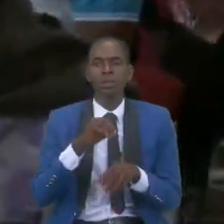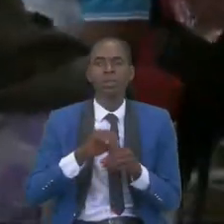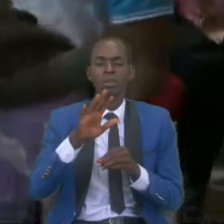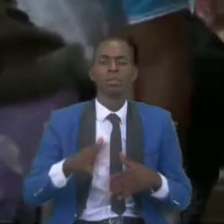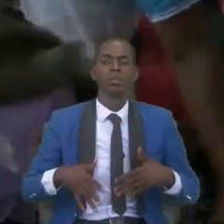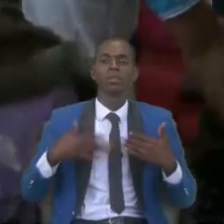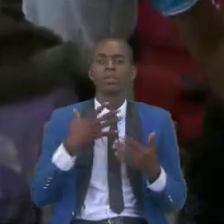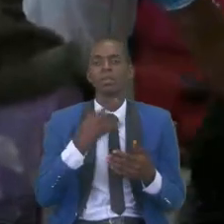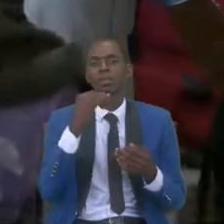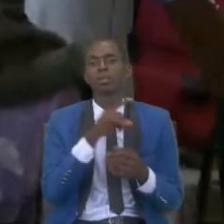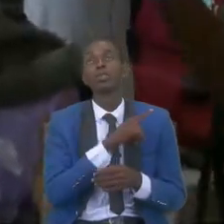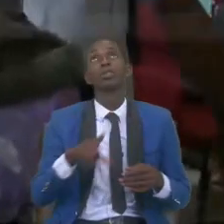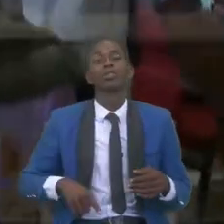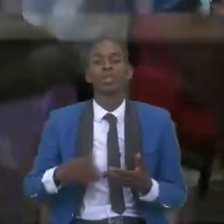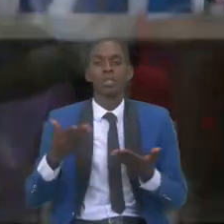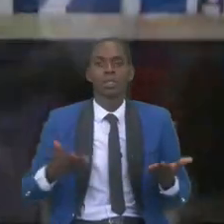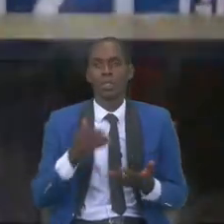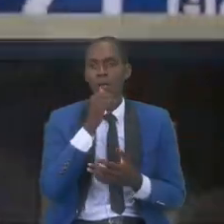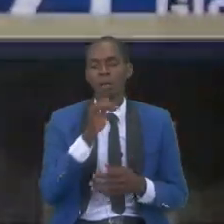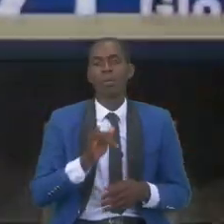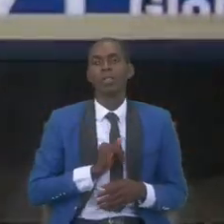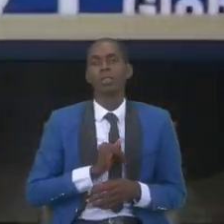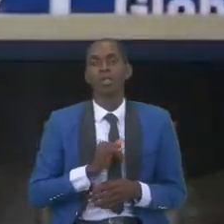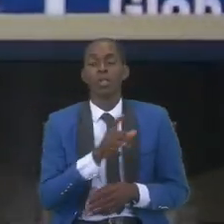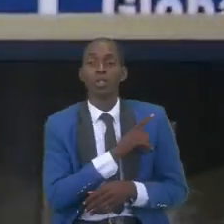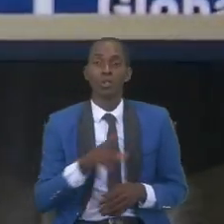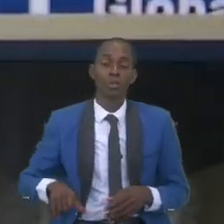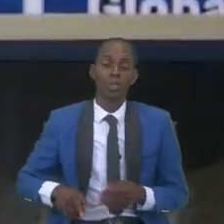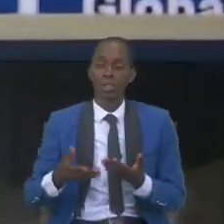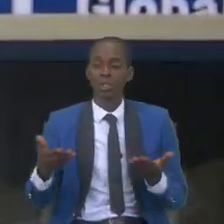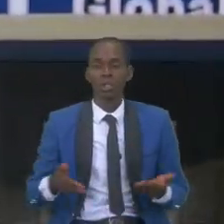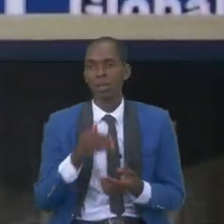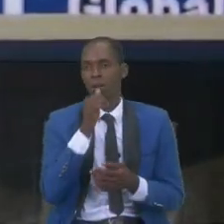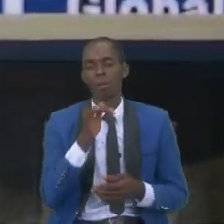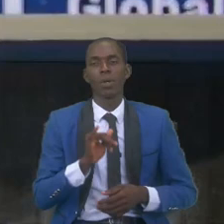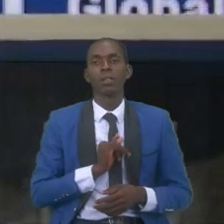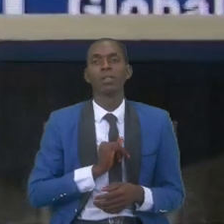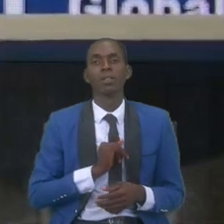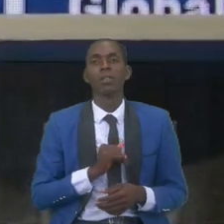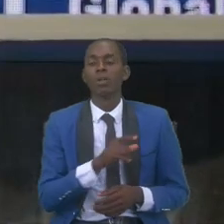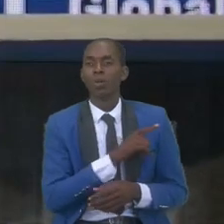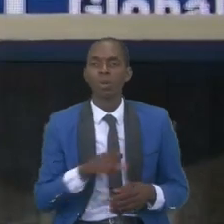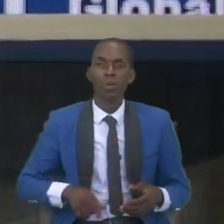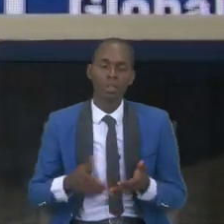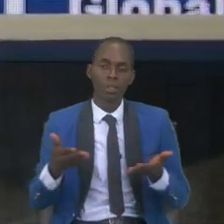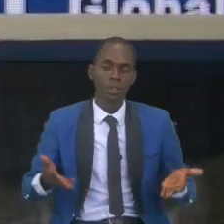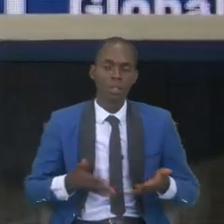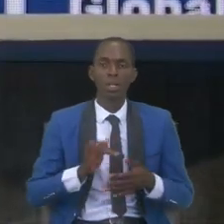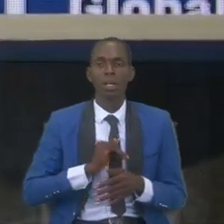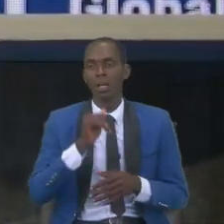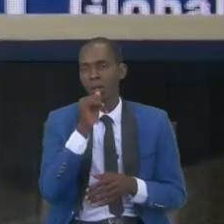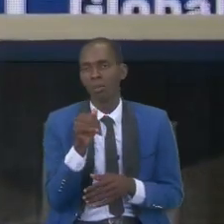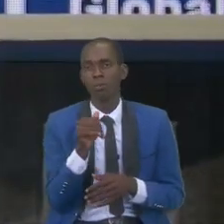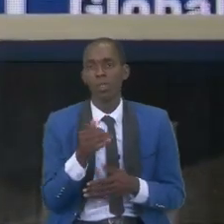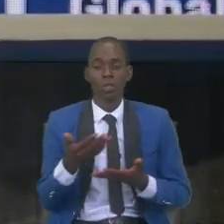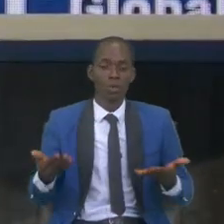say, Lord, here I am. Lord, here I am. Lord, here I am. Lord,